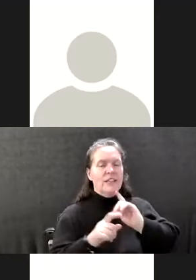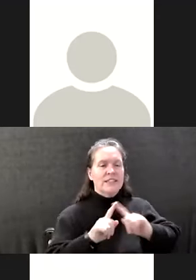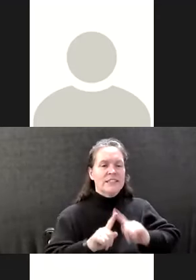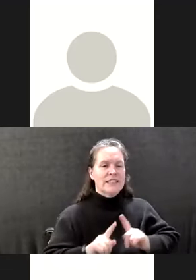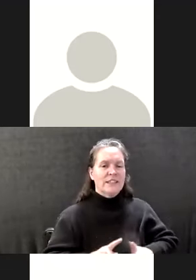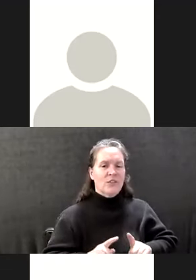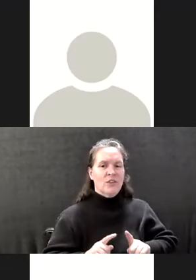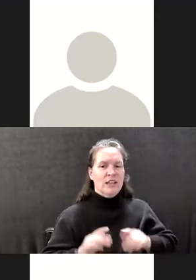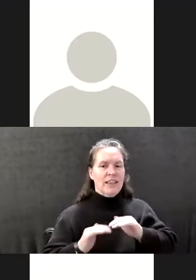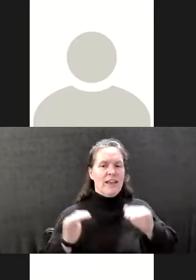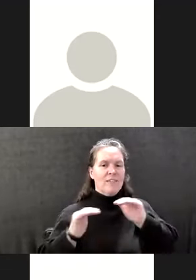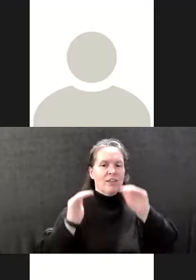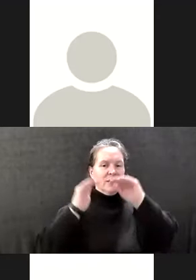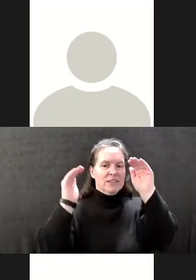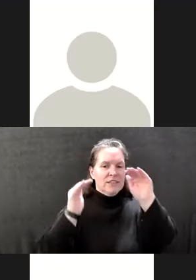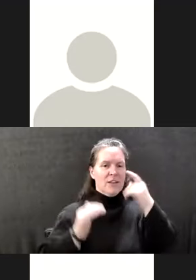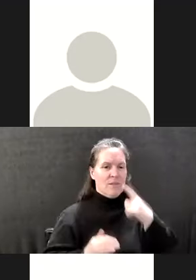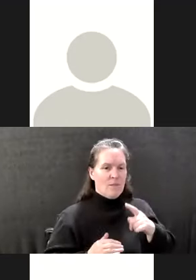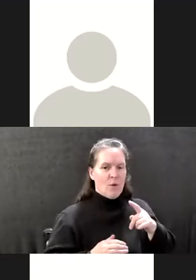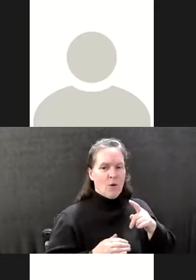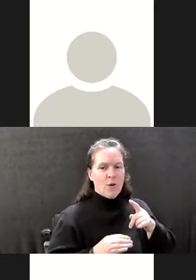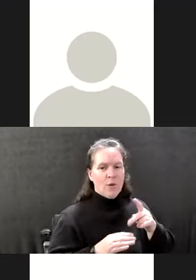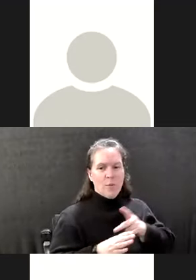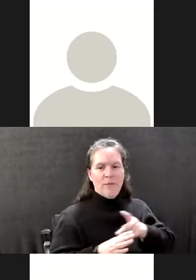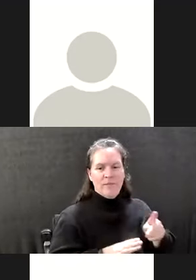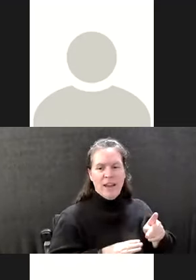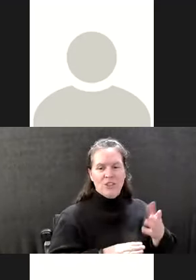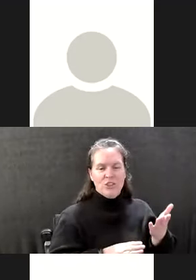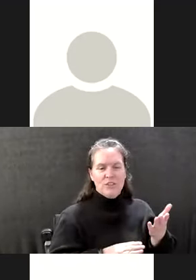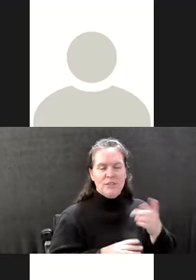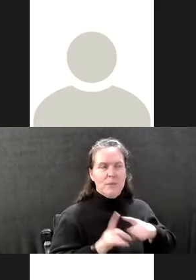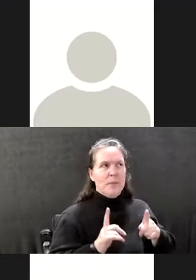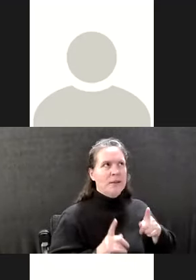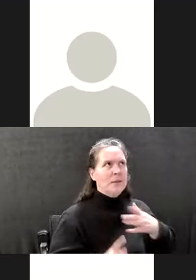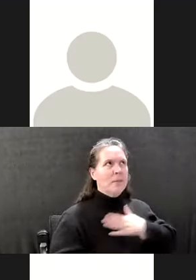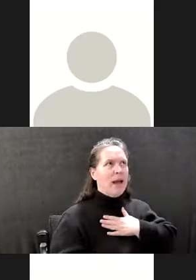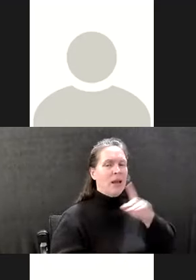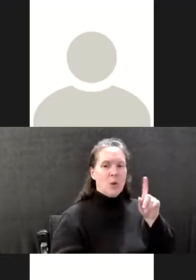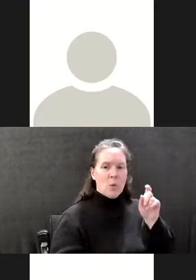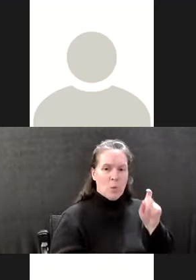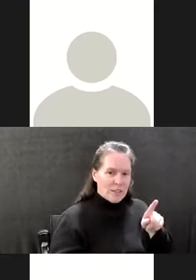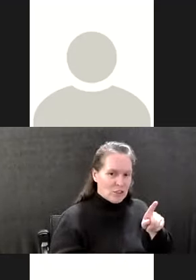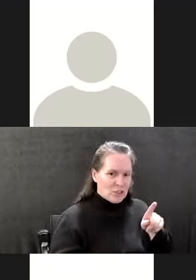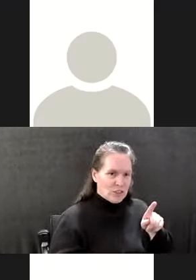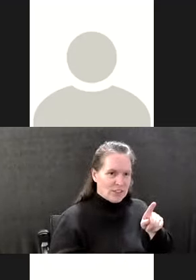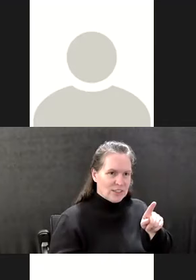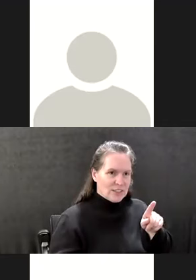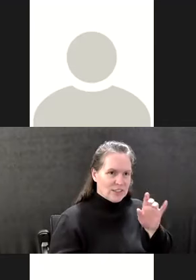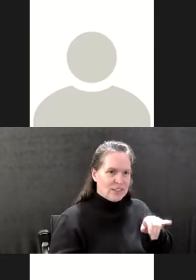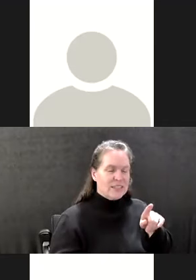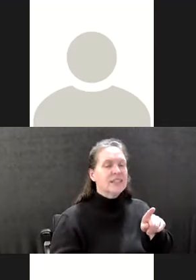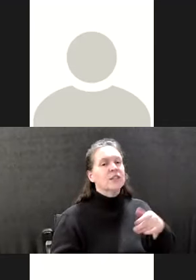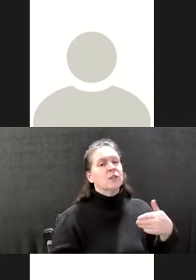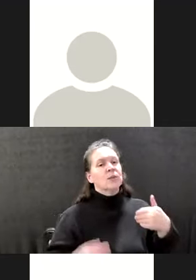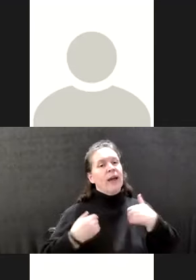which oppression exists in all these different areas. So I guess my question would be, is there